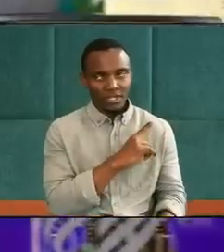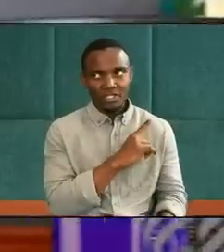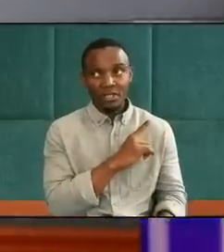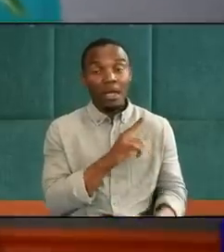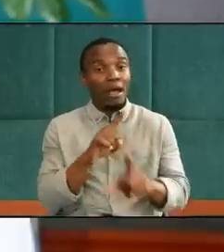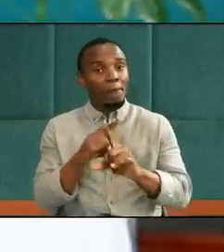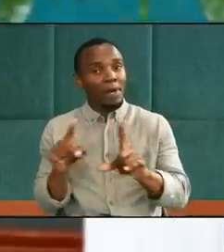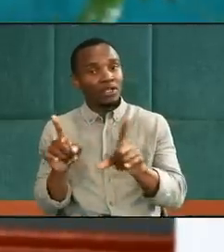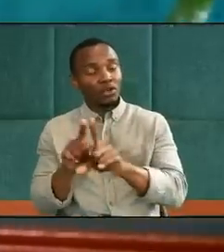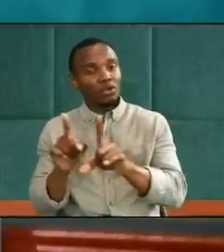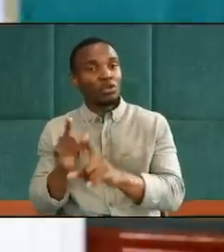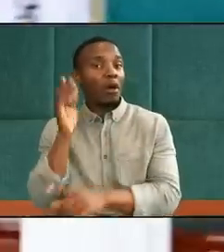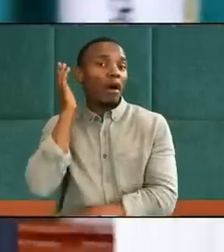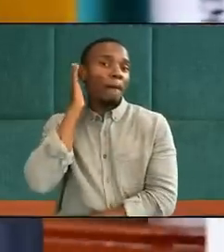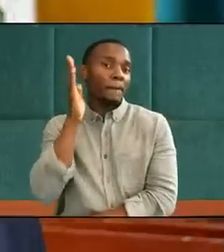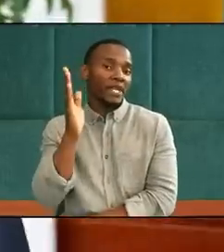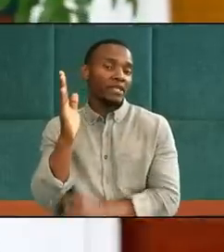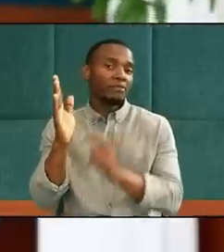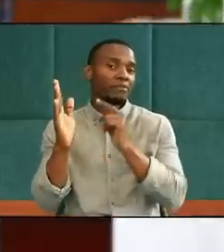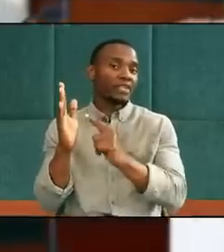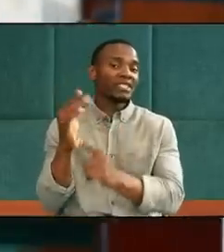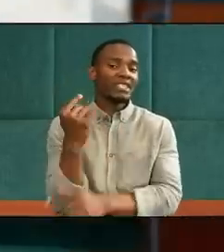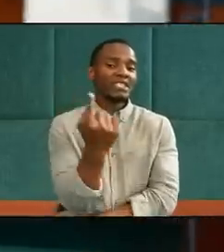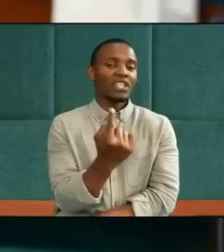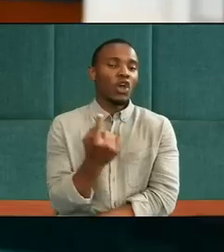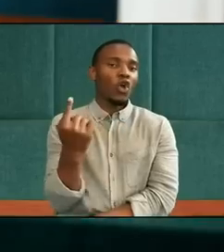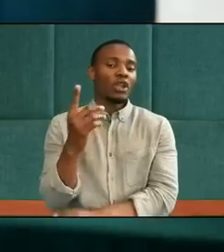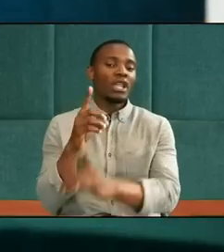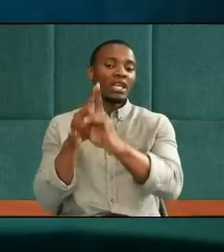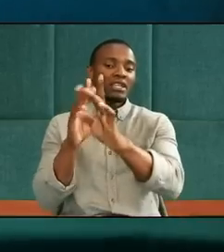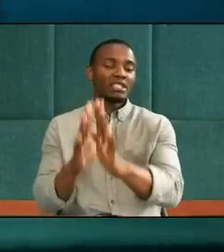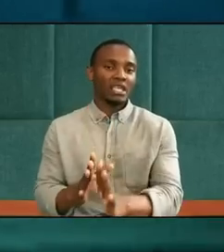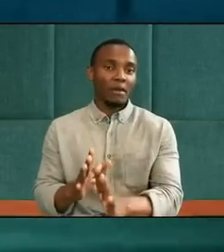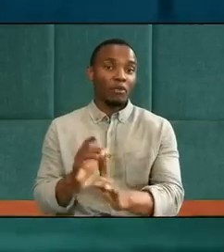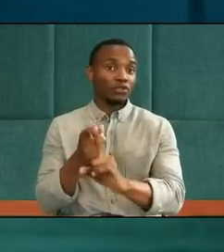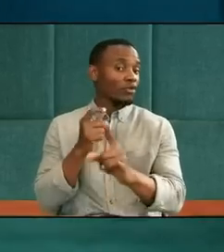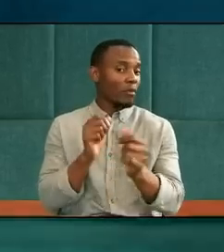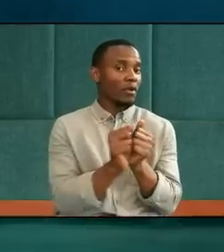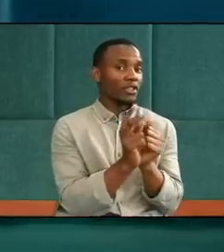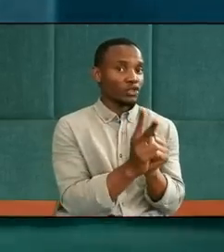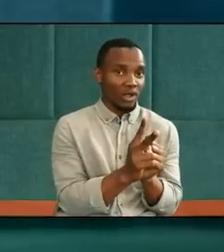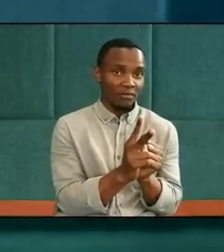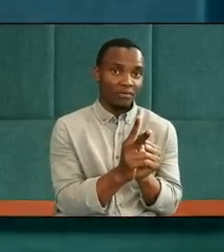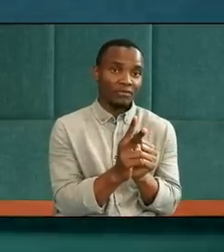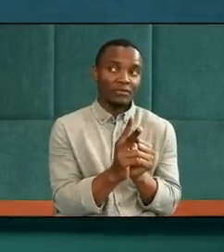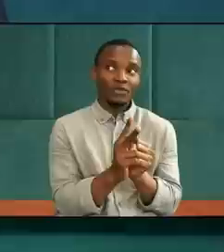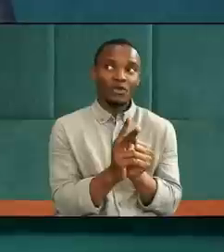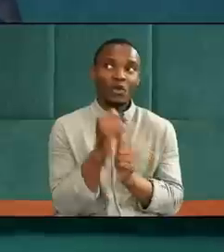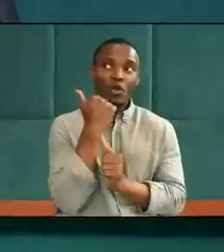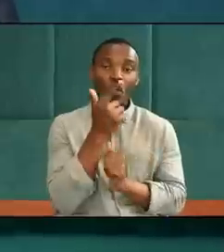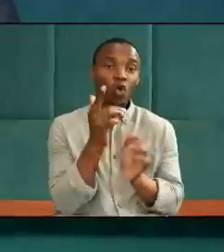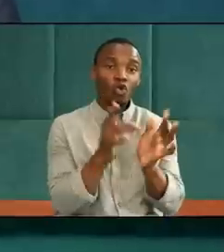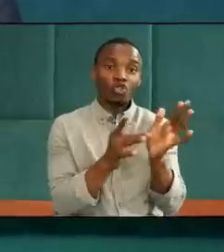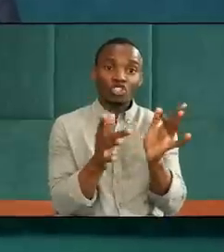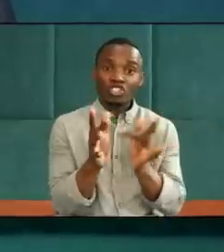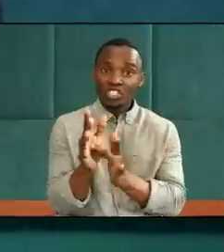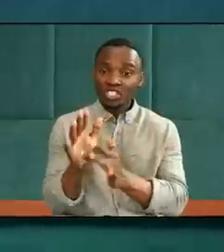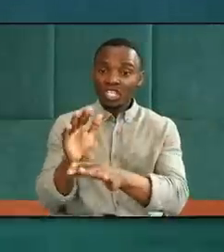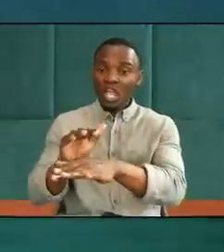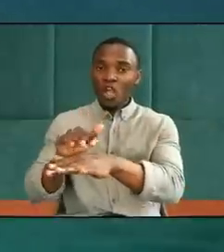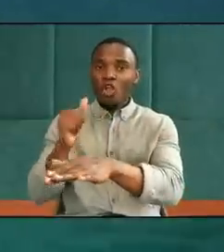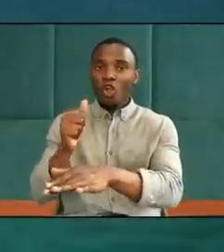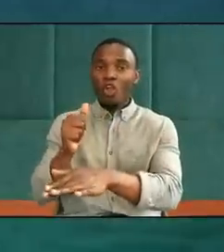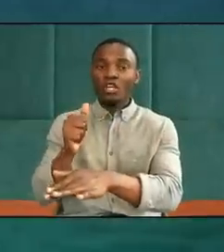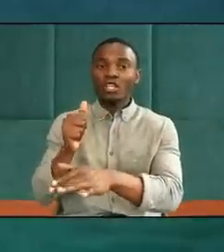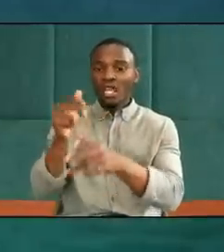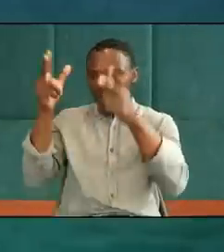but Peter is the only disciple out of the 12 that Jesus called a